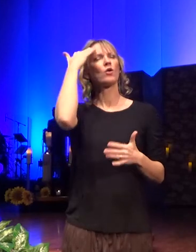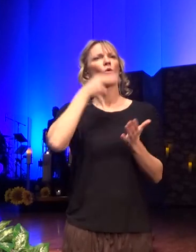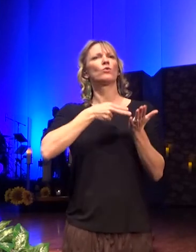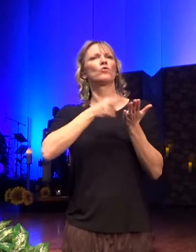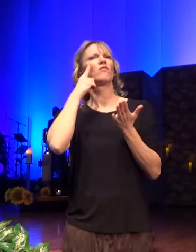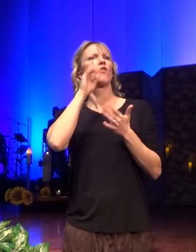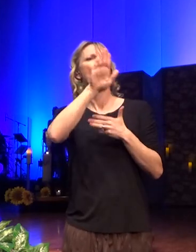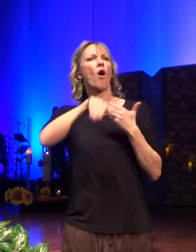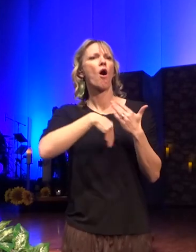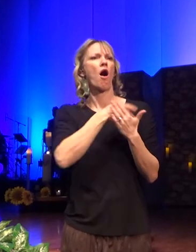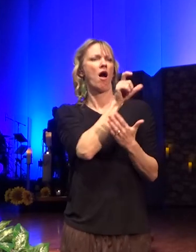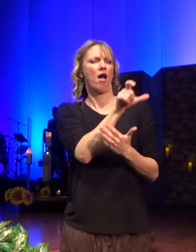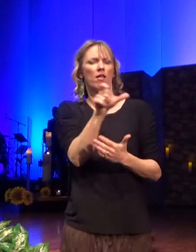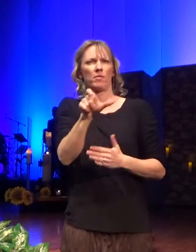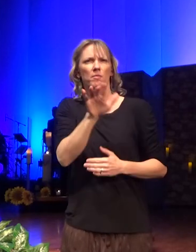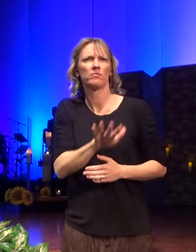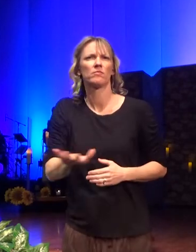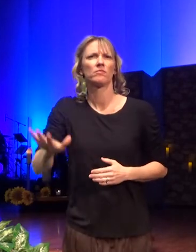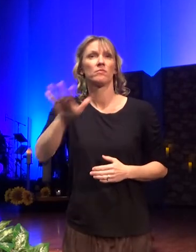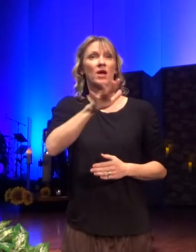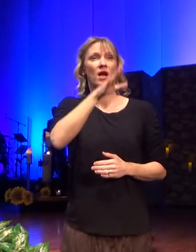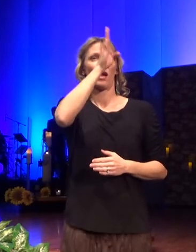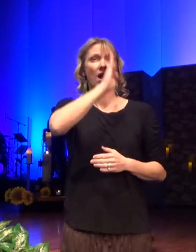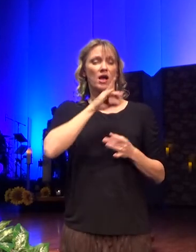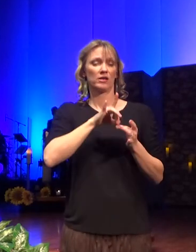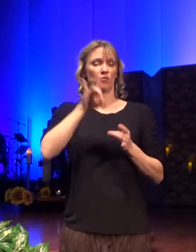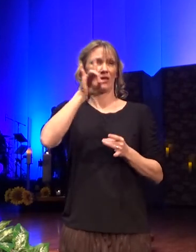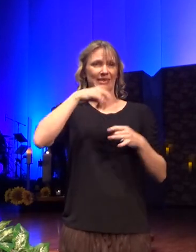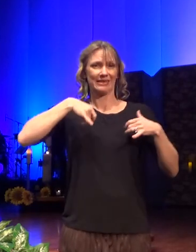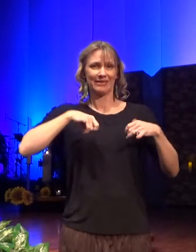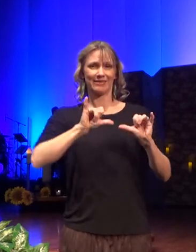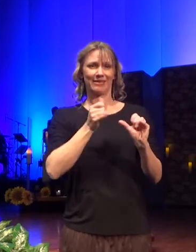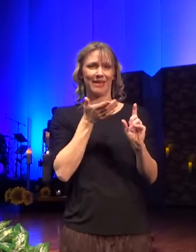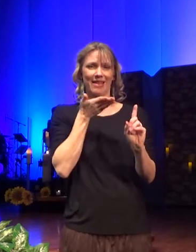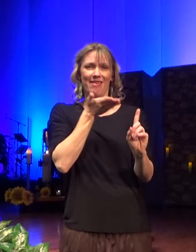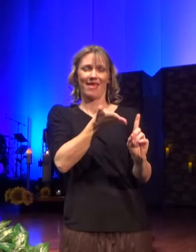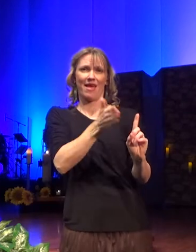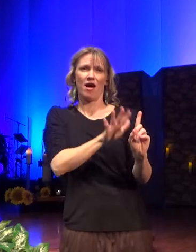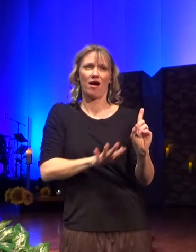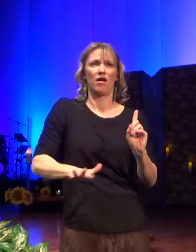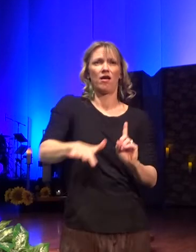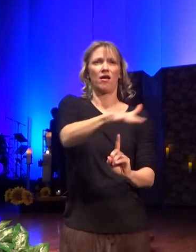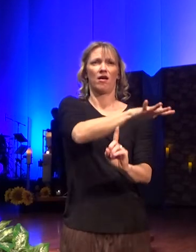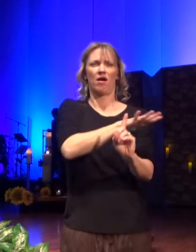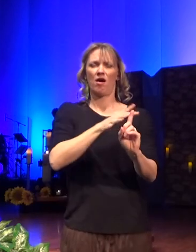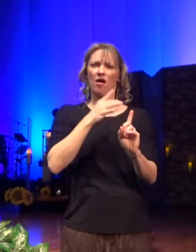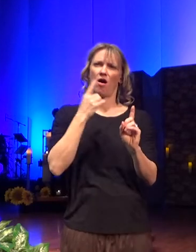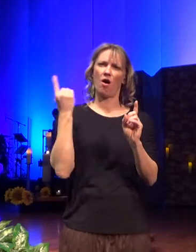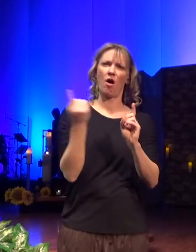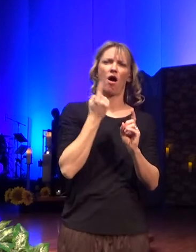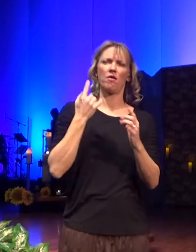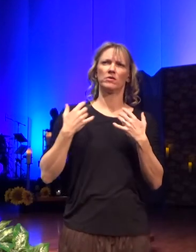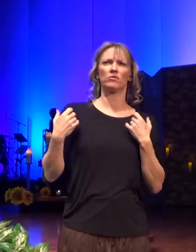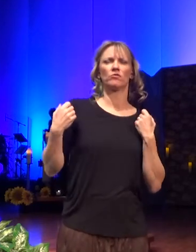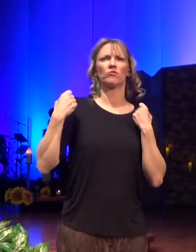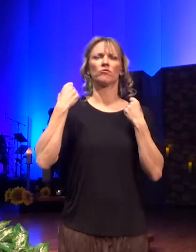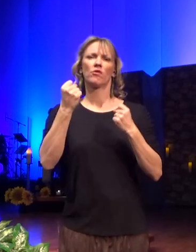humanity, that the presence of God has not left, but it is ever a strong